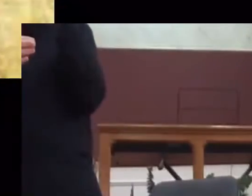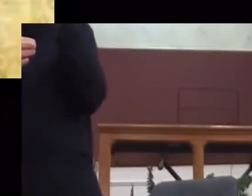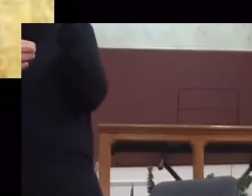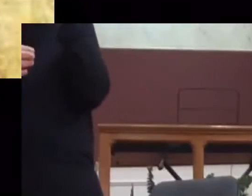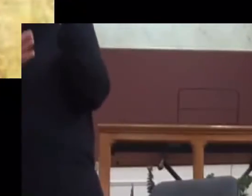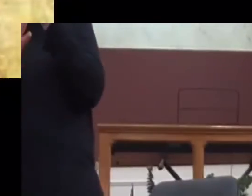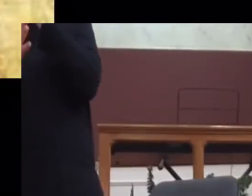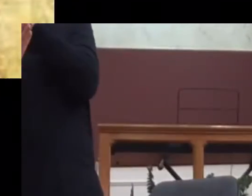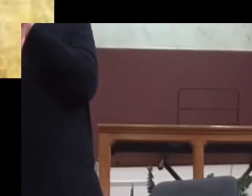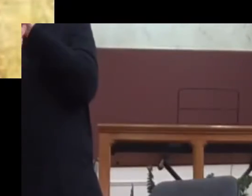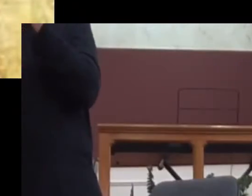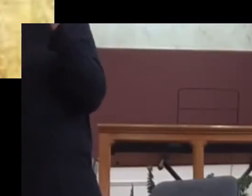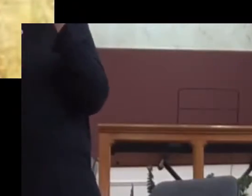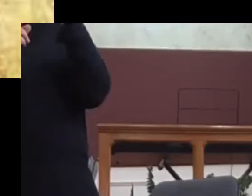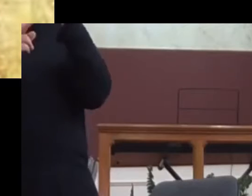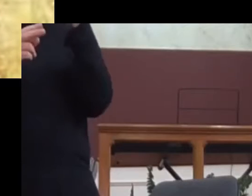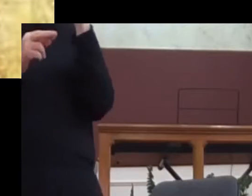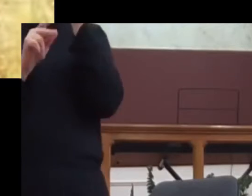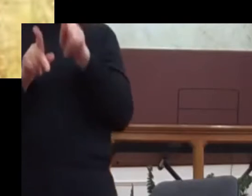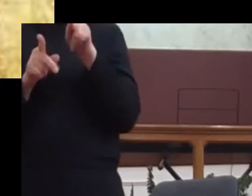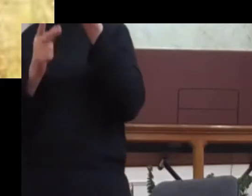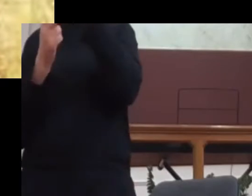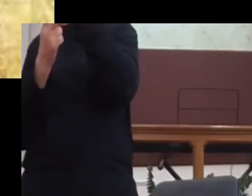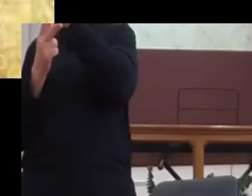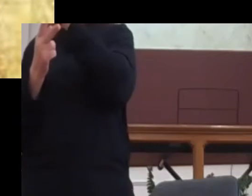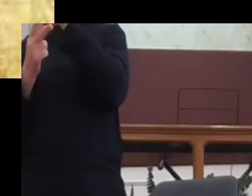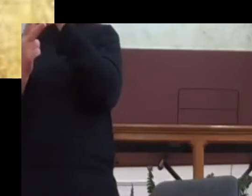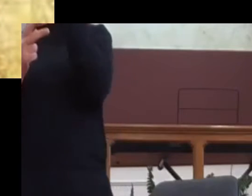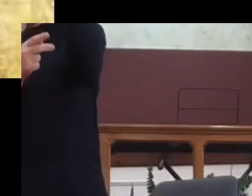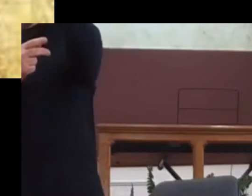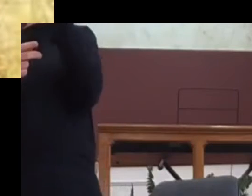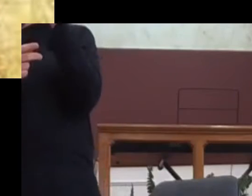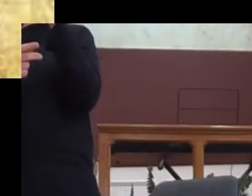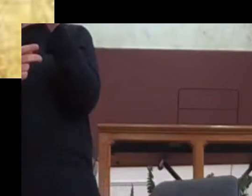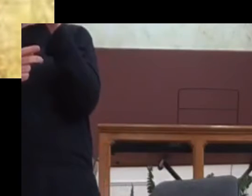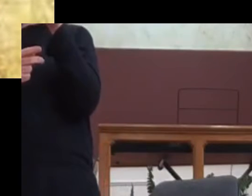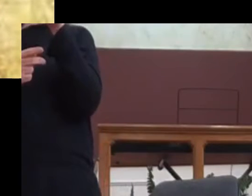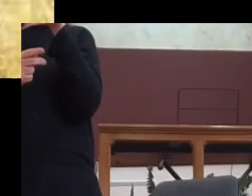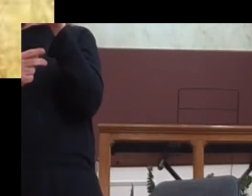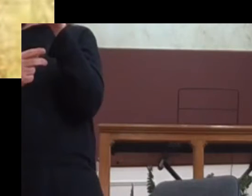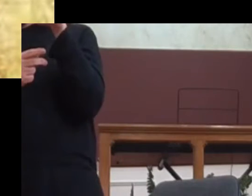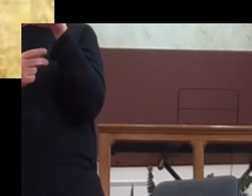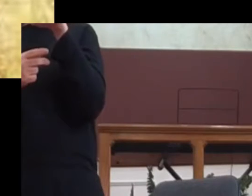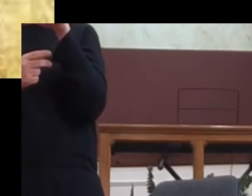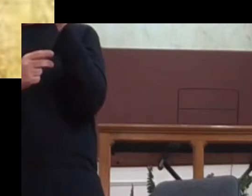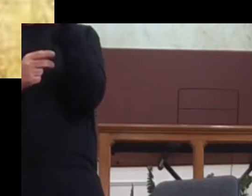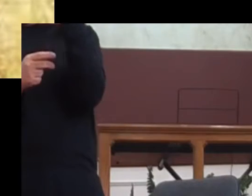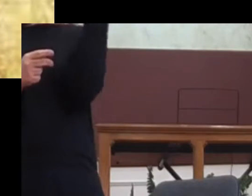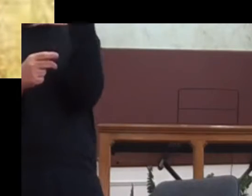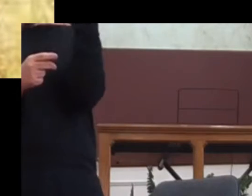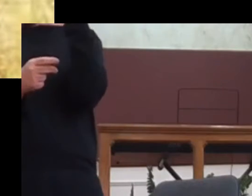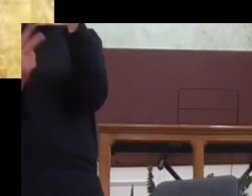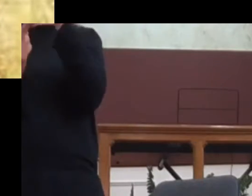decision time. You have the choice. No one else can choose for you. What will you do with what you have heard this day?